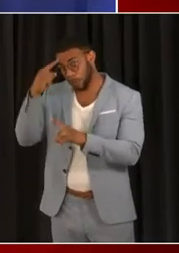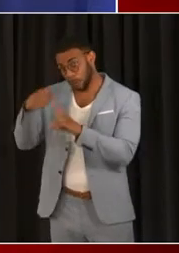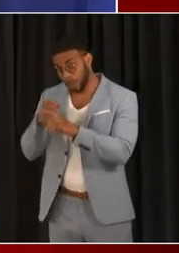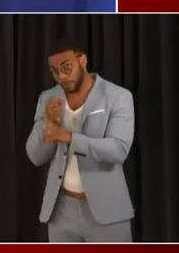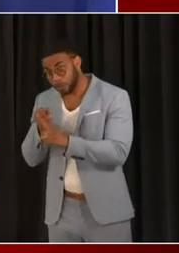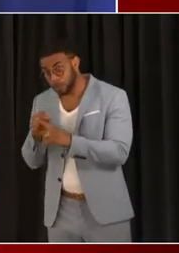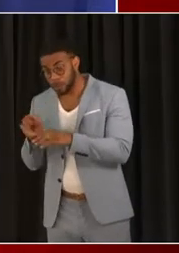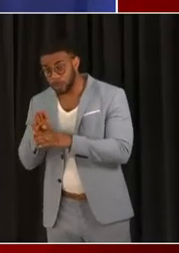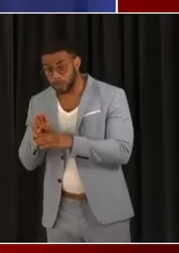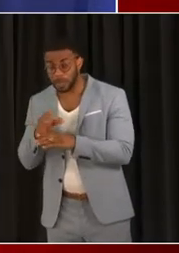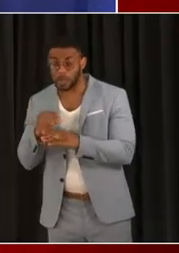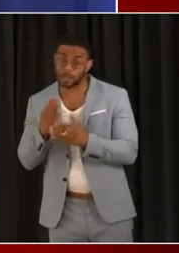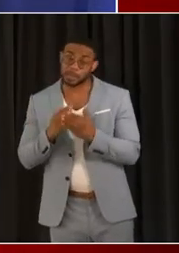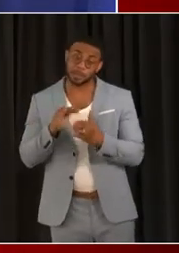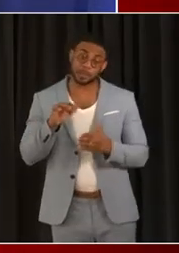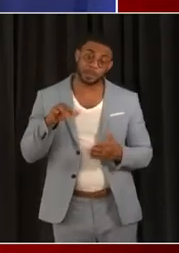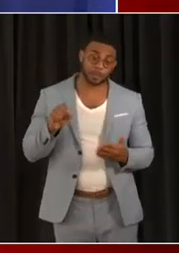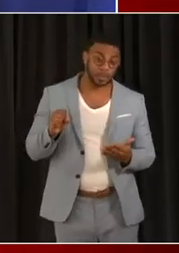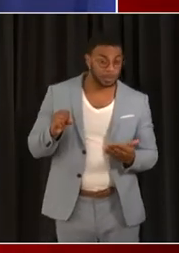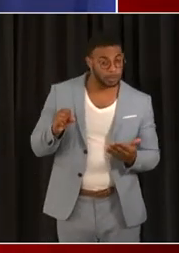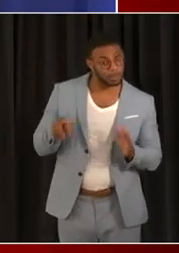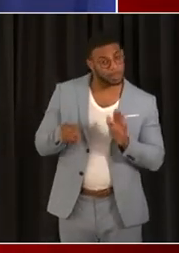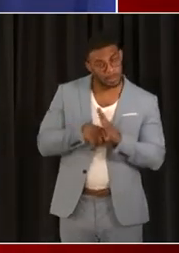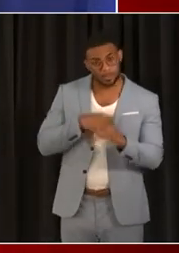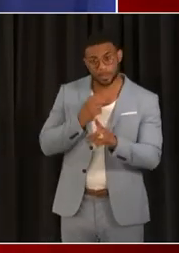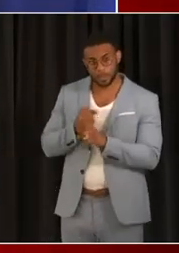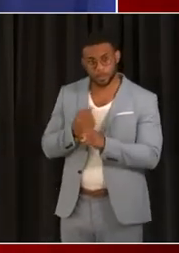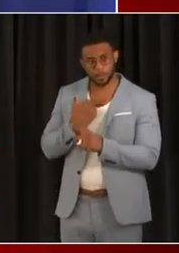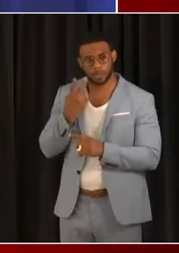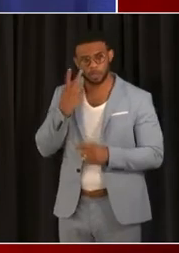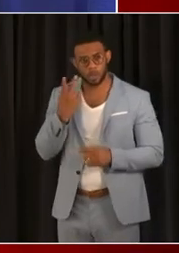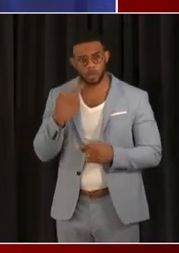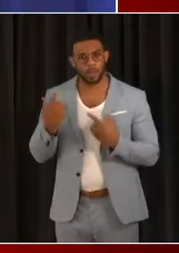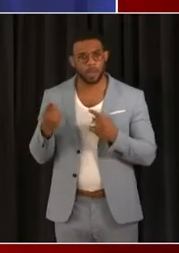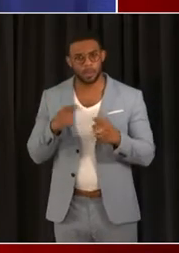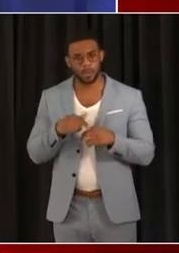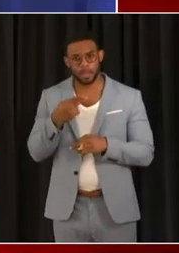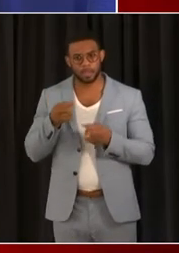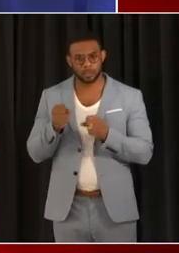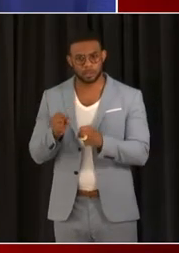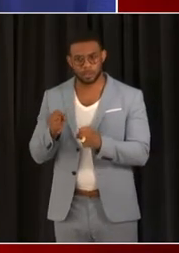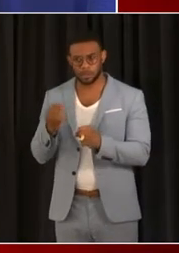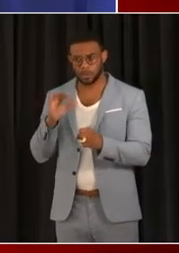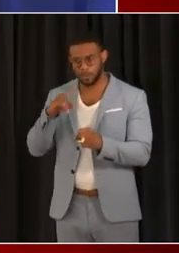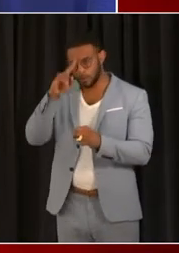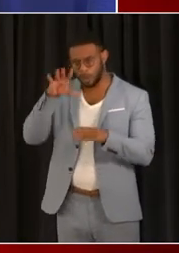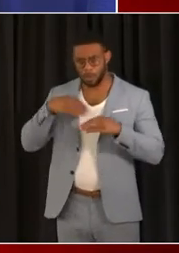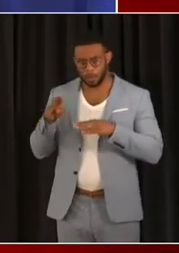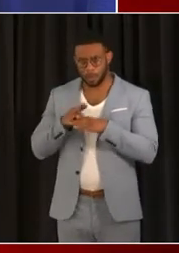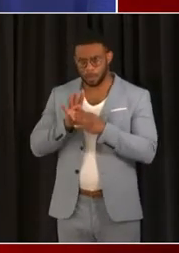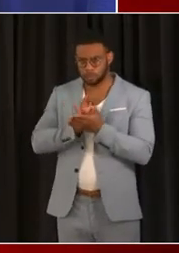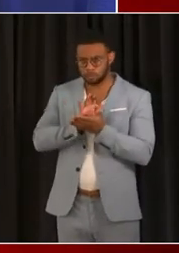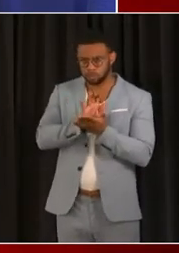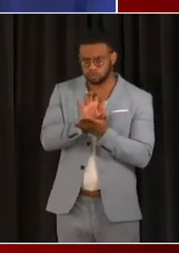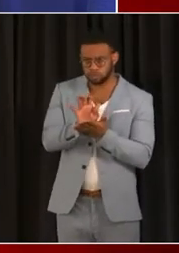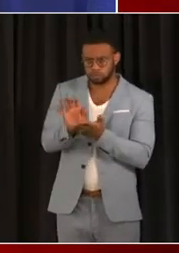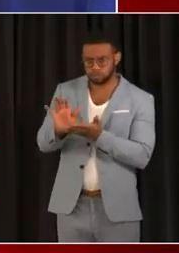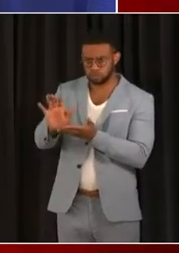positive impact to business and in some cases negative impact. We saw what happened on H Street with many of our black-owned